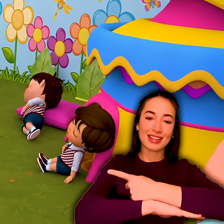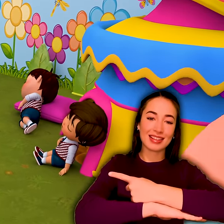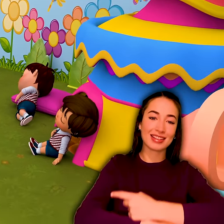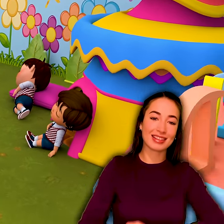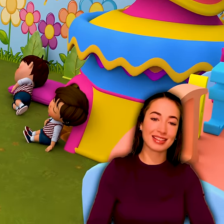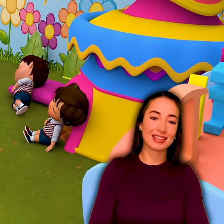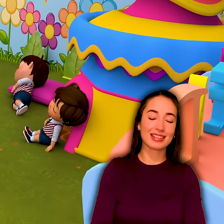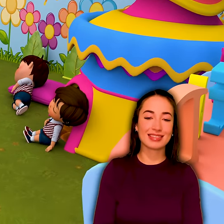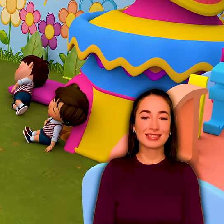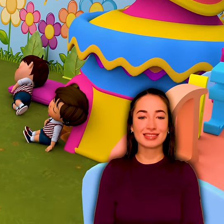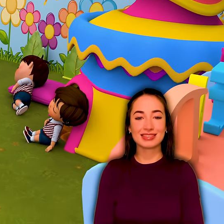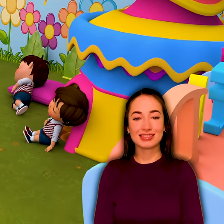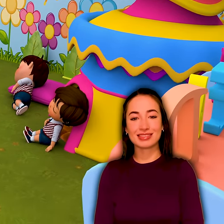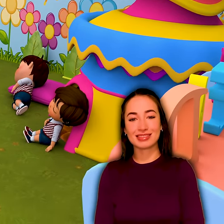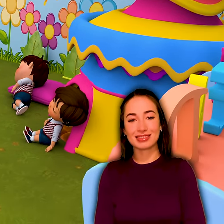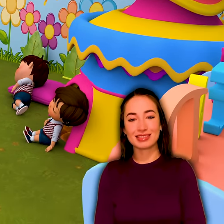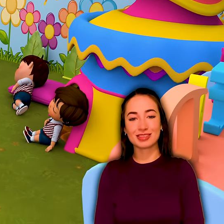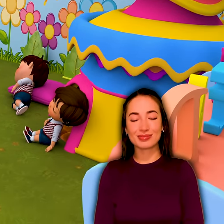their days